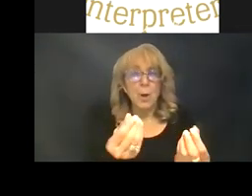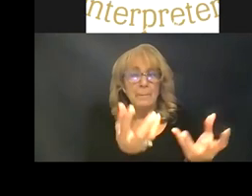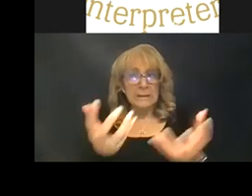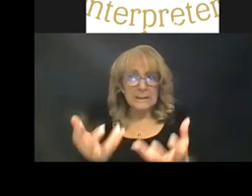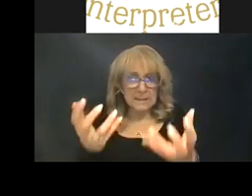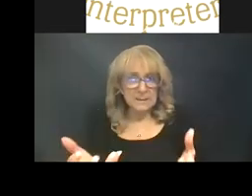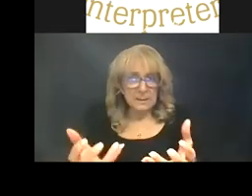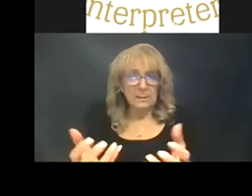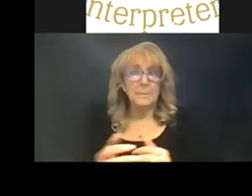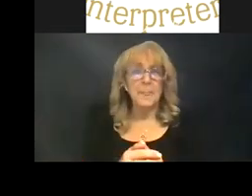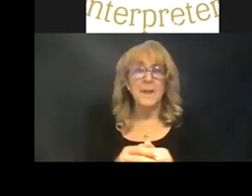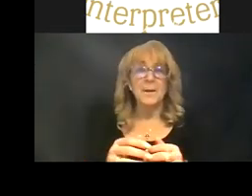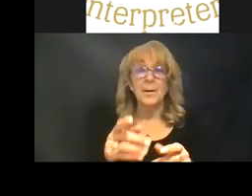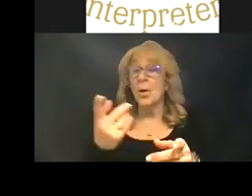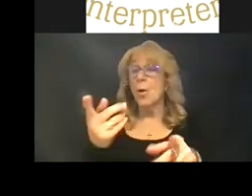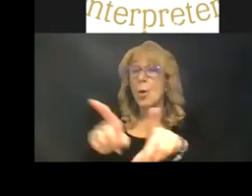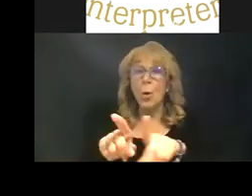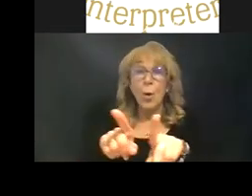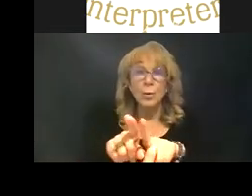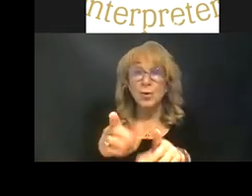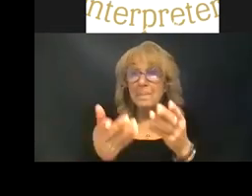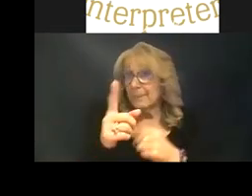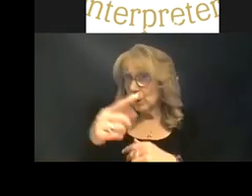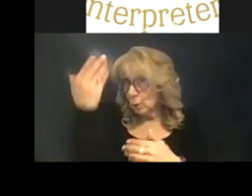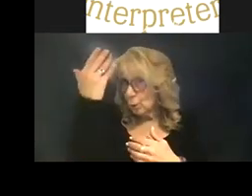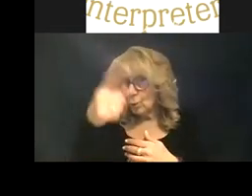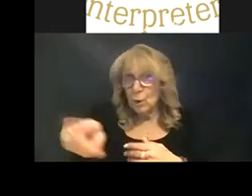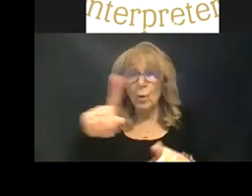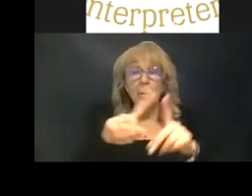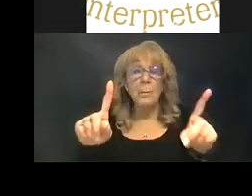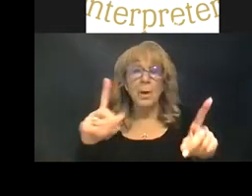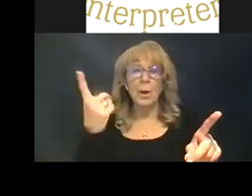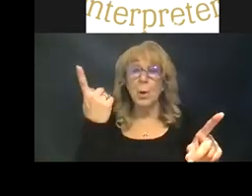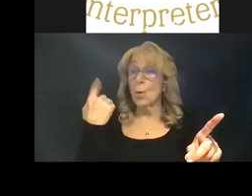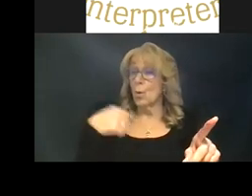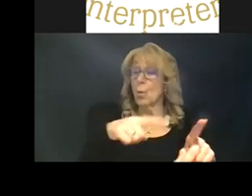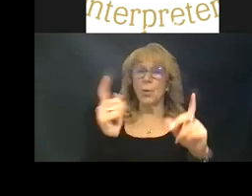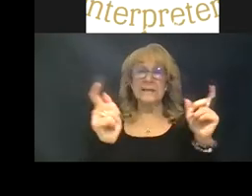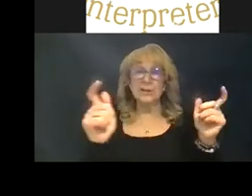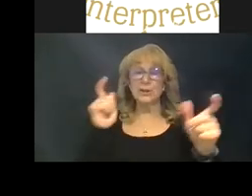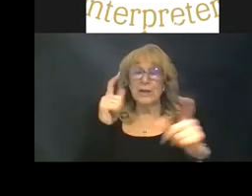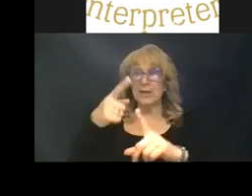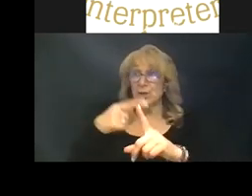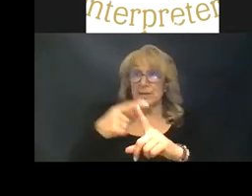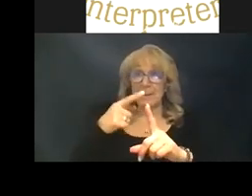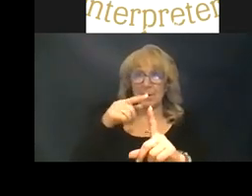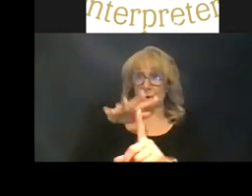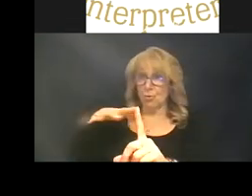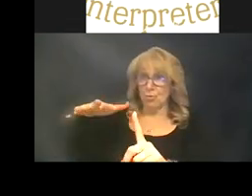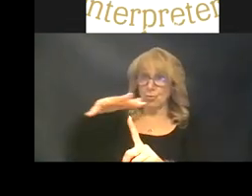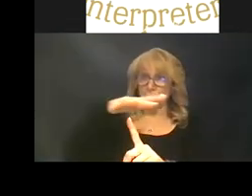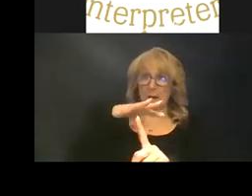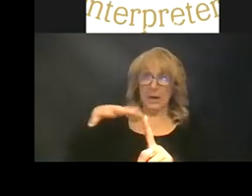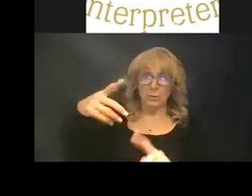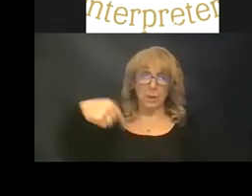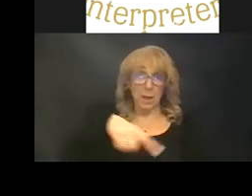aware of it, but we all change the temperature of the air around us. And if you have the right way